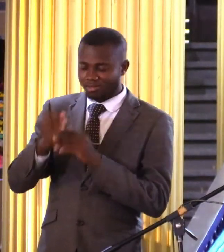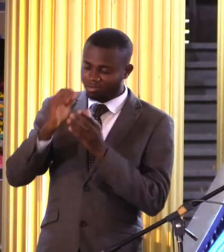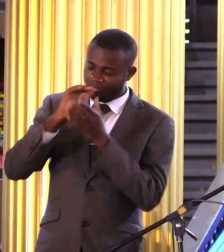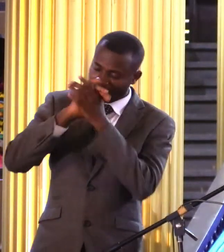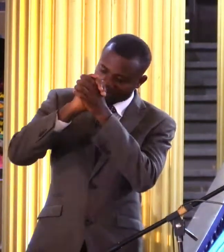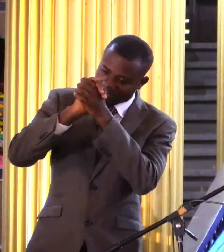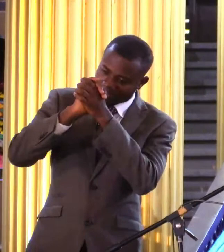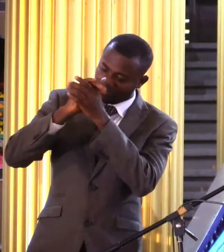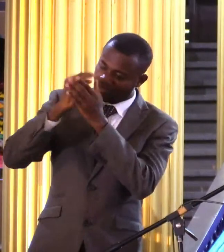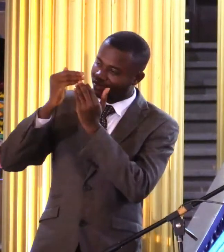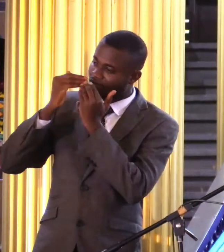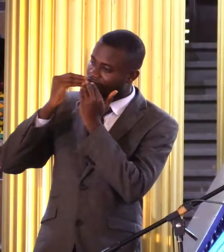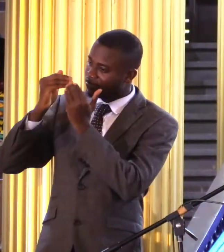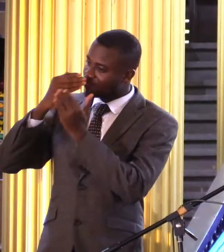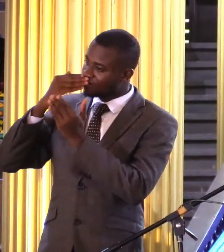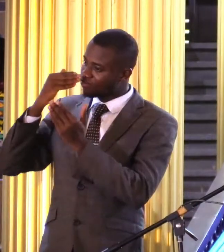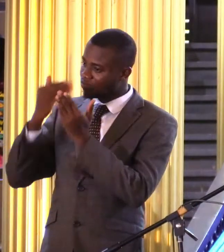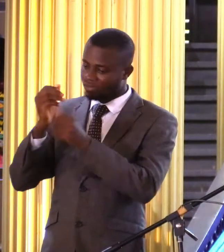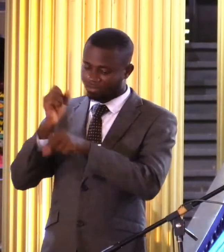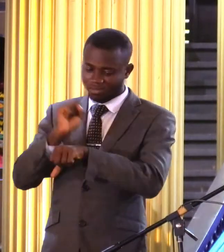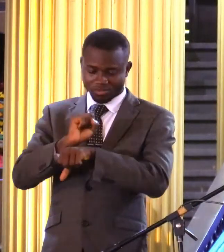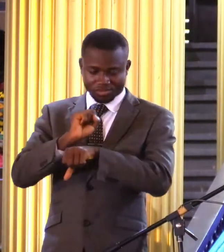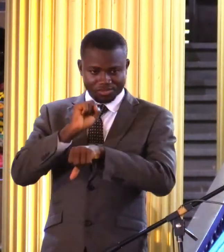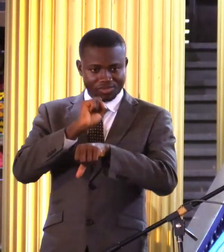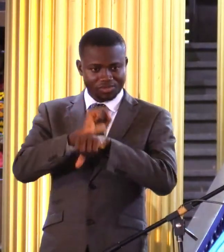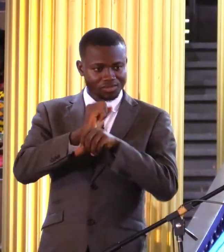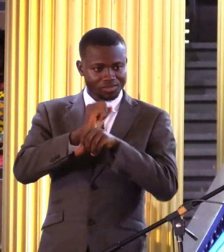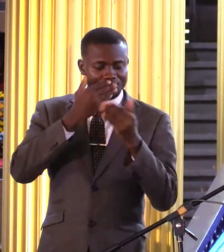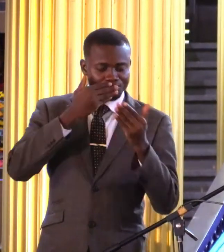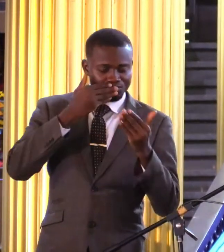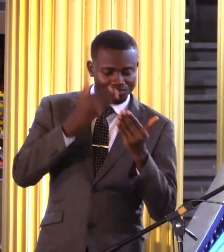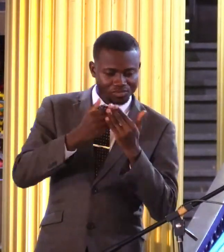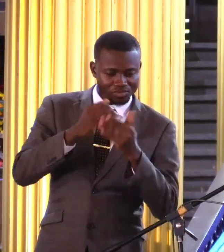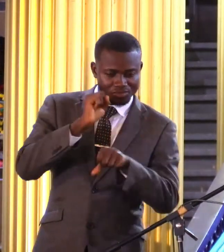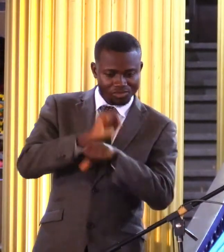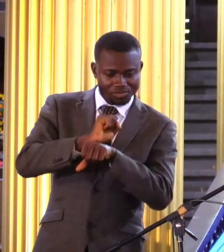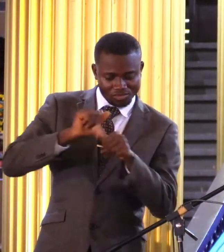Morning Jumapa Morning Continent